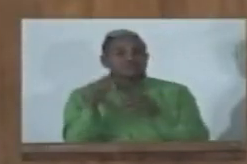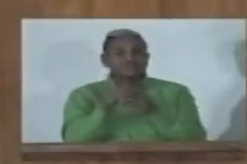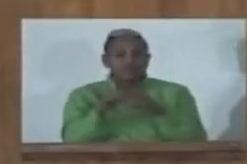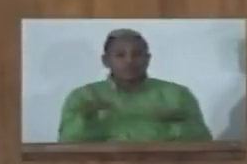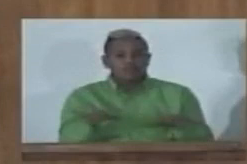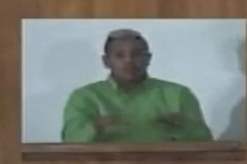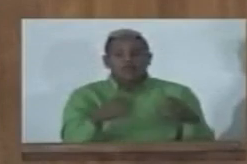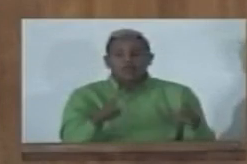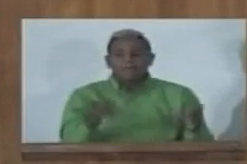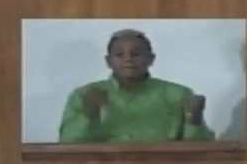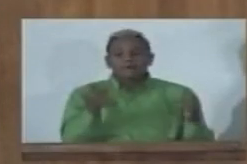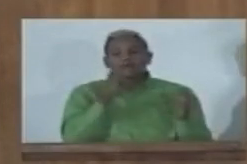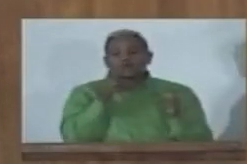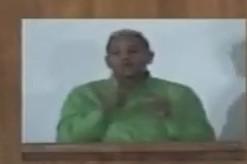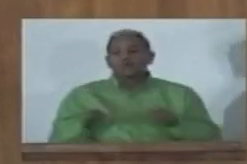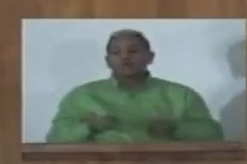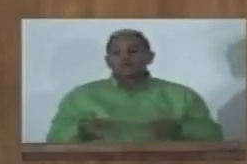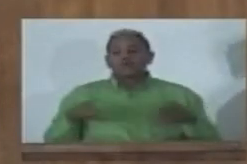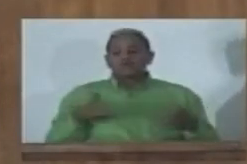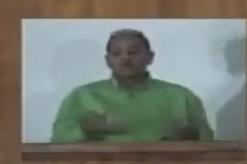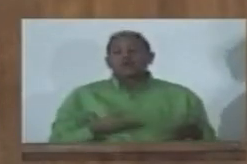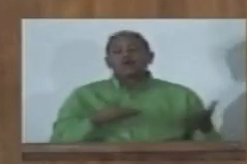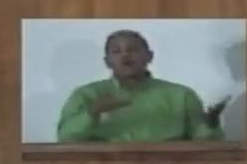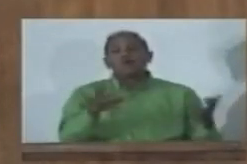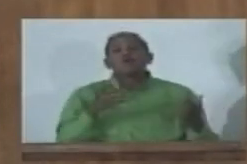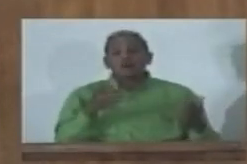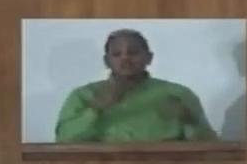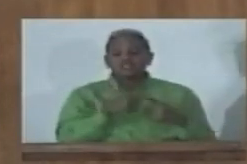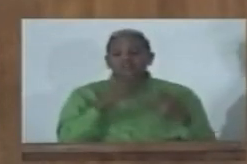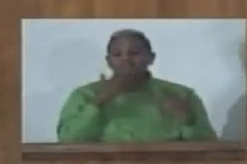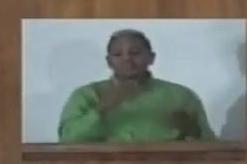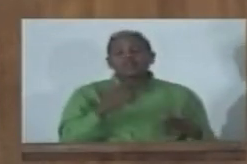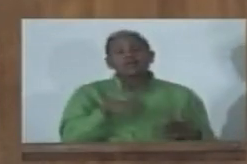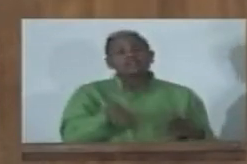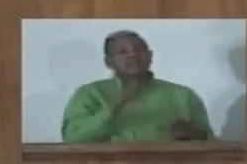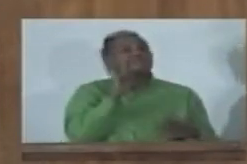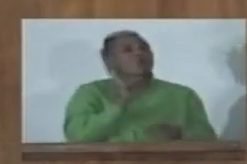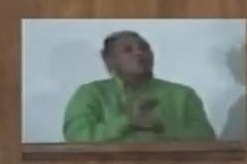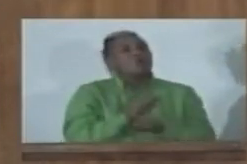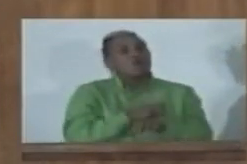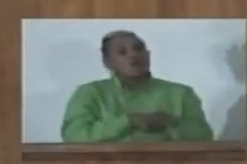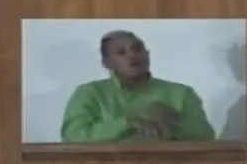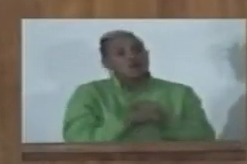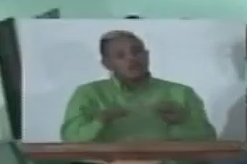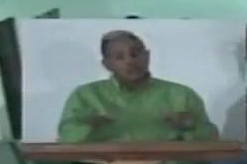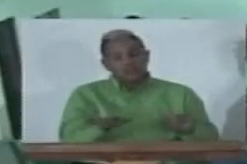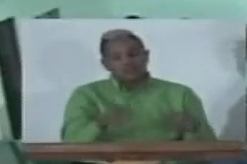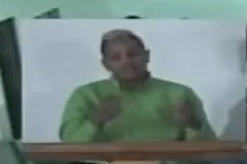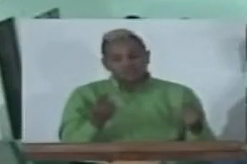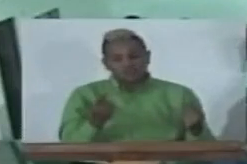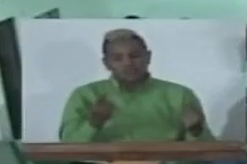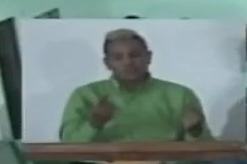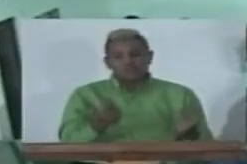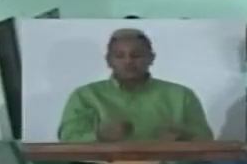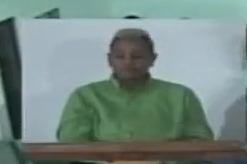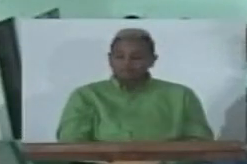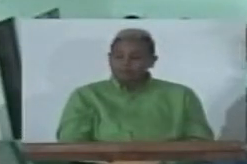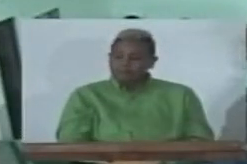many of them who are here. And we just want to thank them for the hard work that they have done to bring this forth